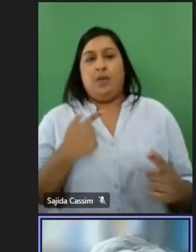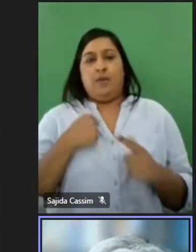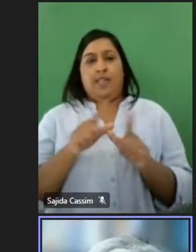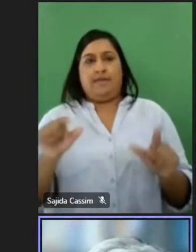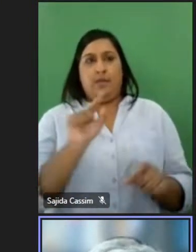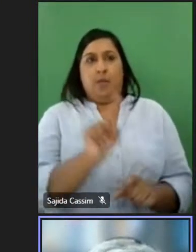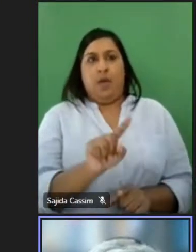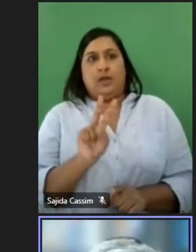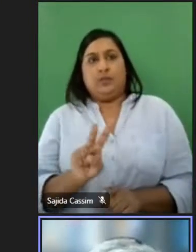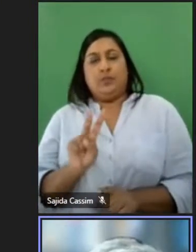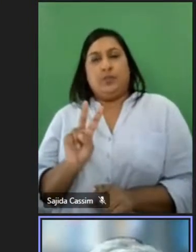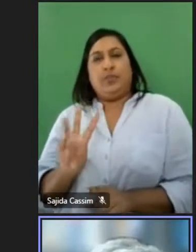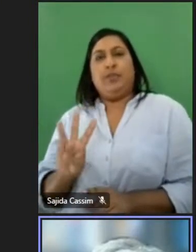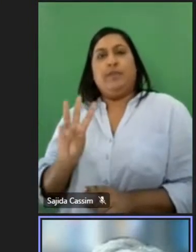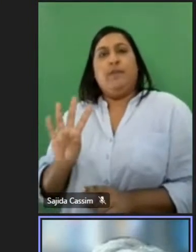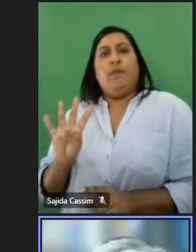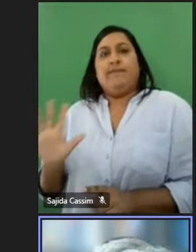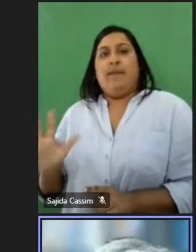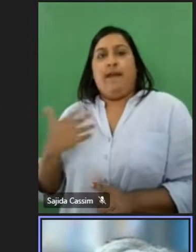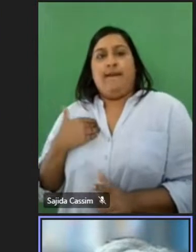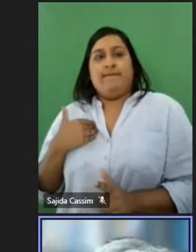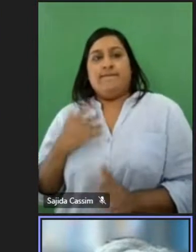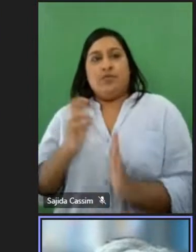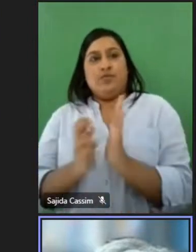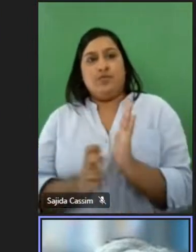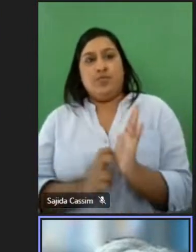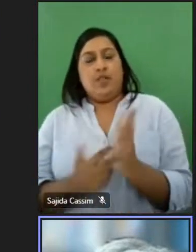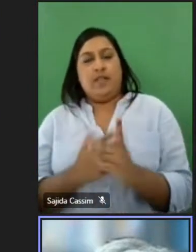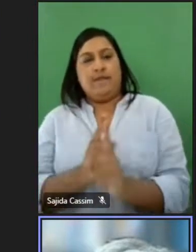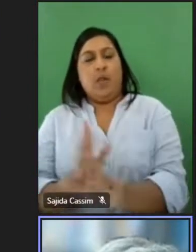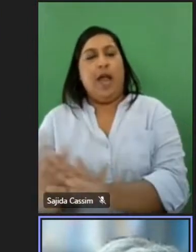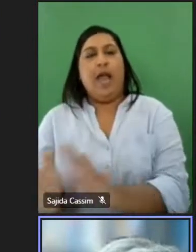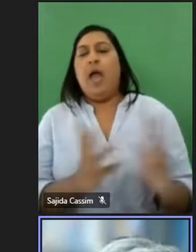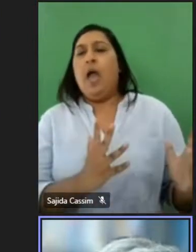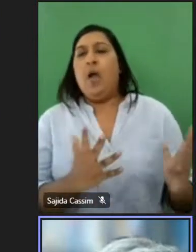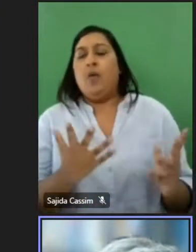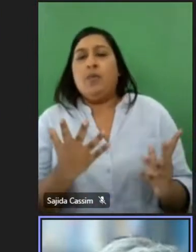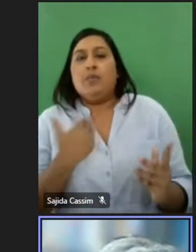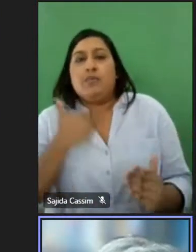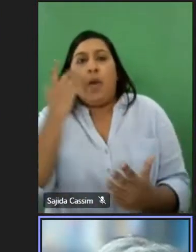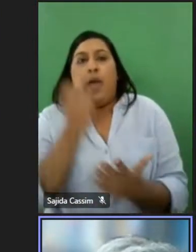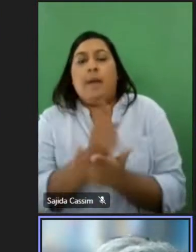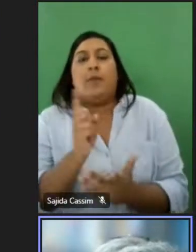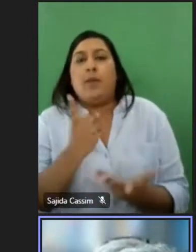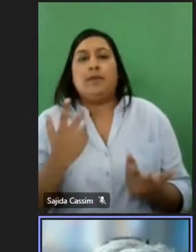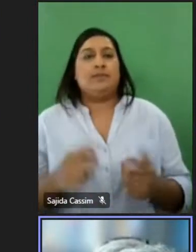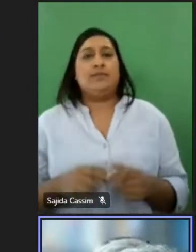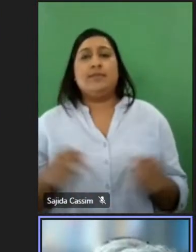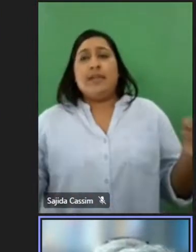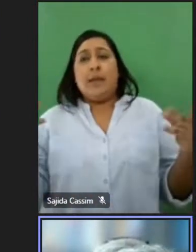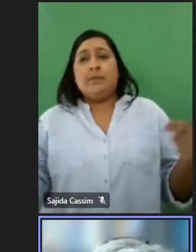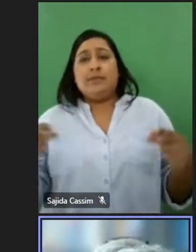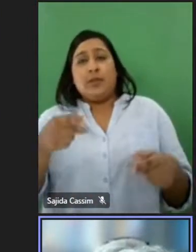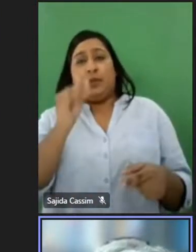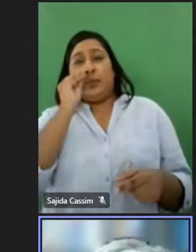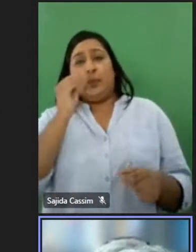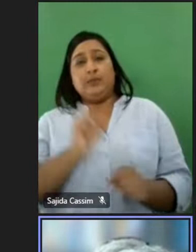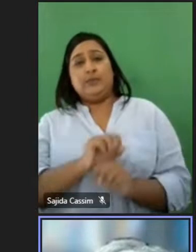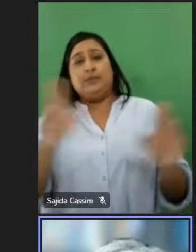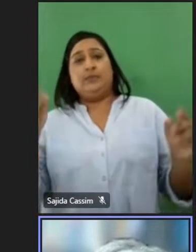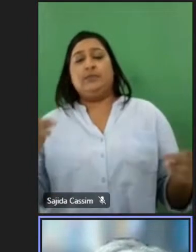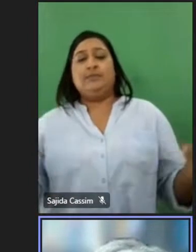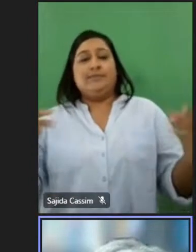lockdown. Captions were not existent. South African Sign Language interpreters were not always